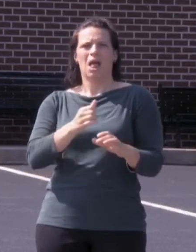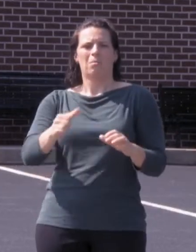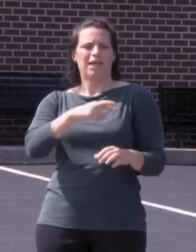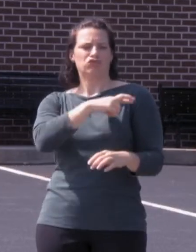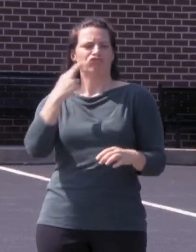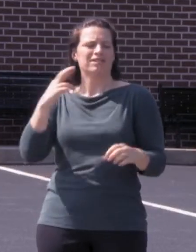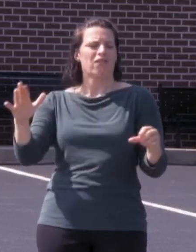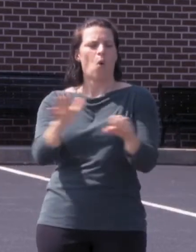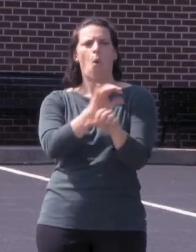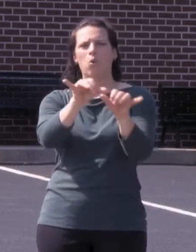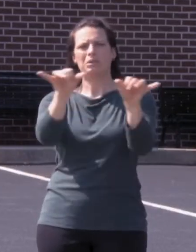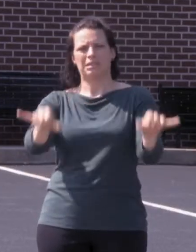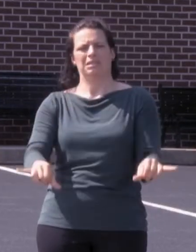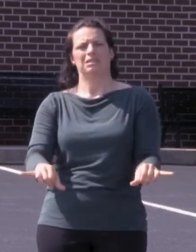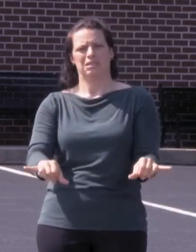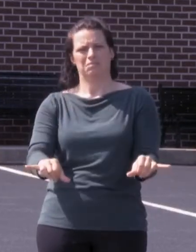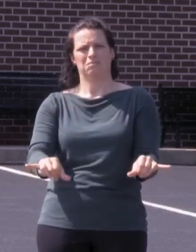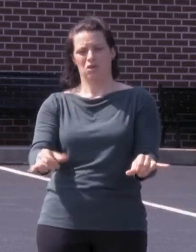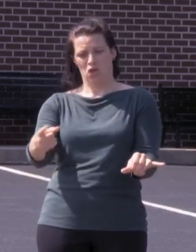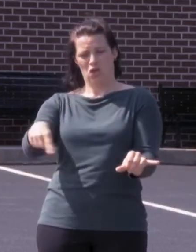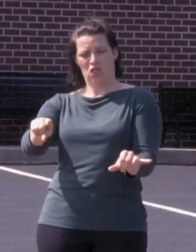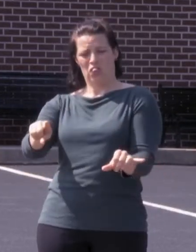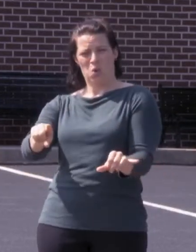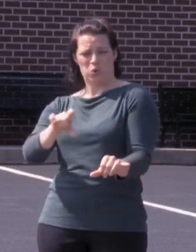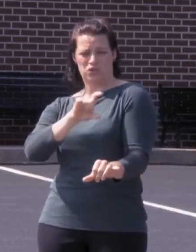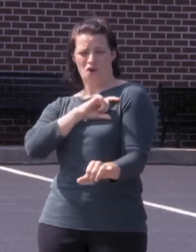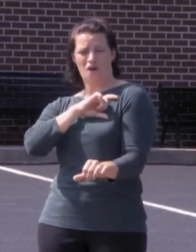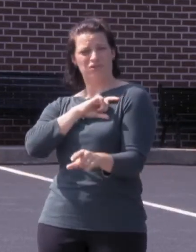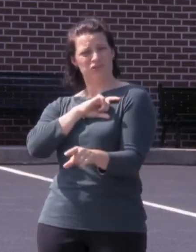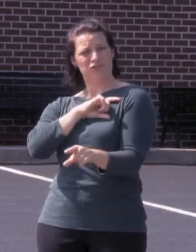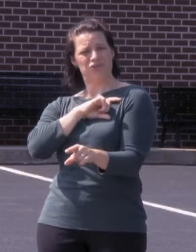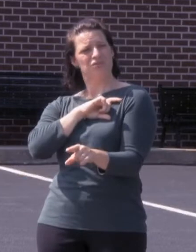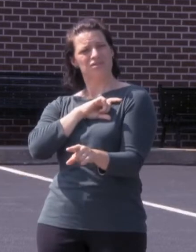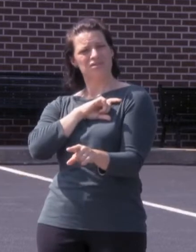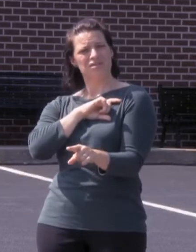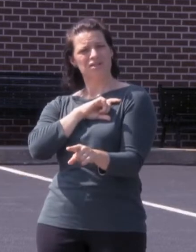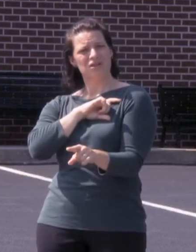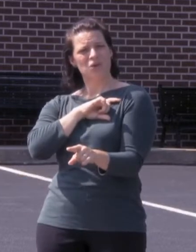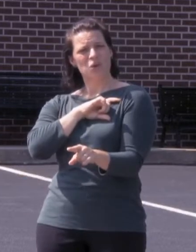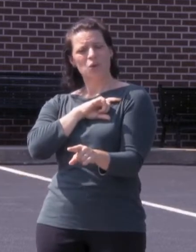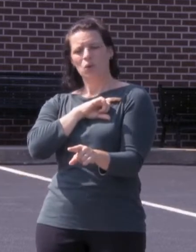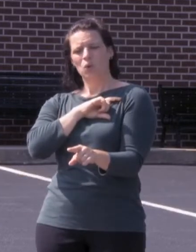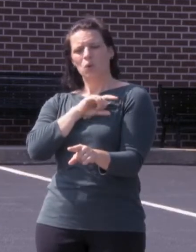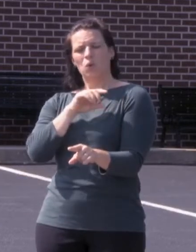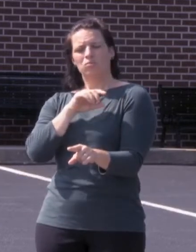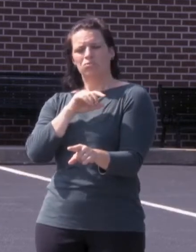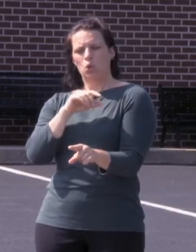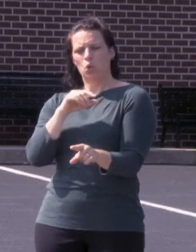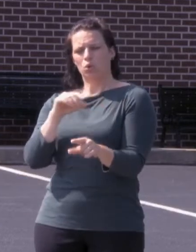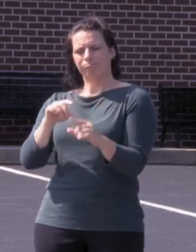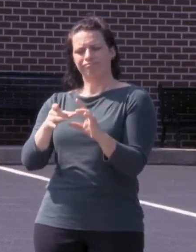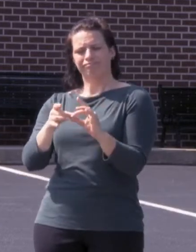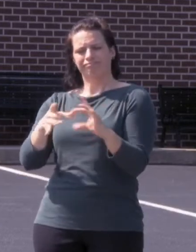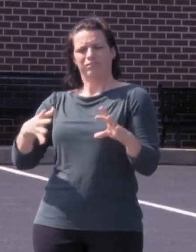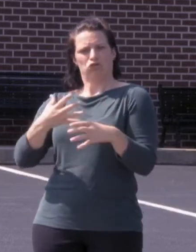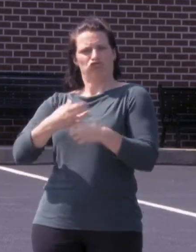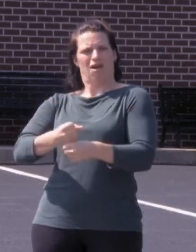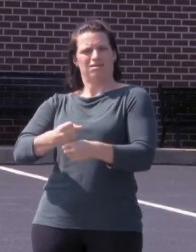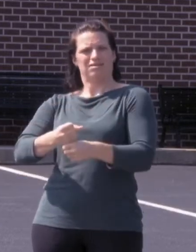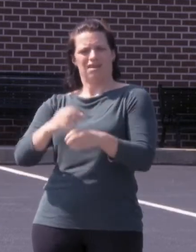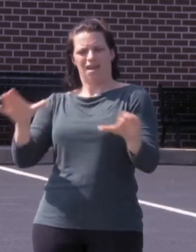system. Those officers who betray the public trust and who act